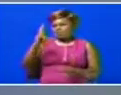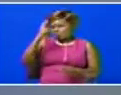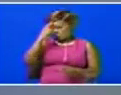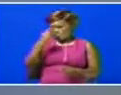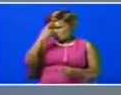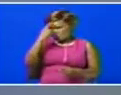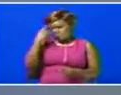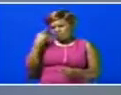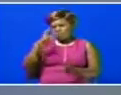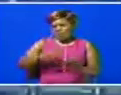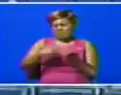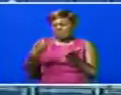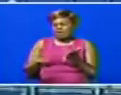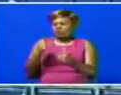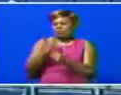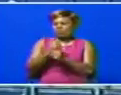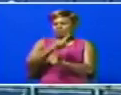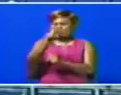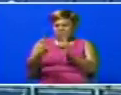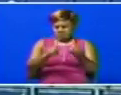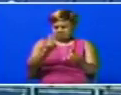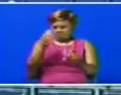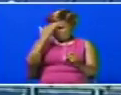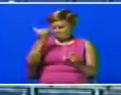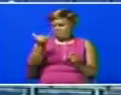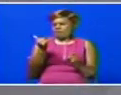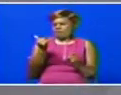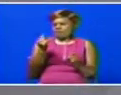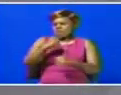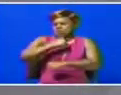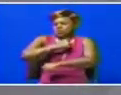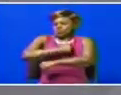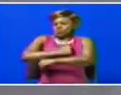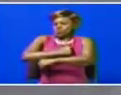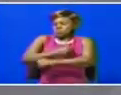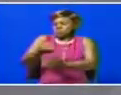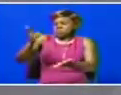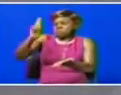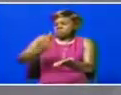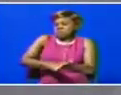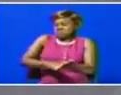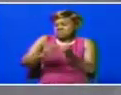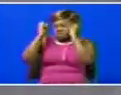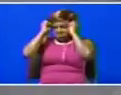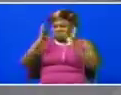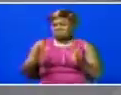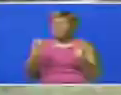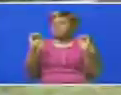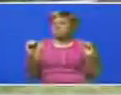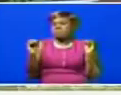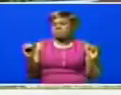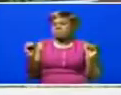Sub-County have failed to sit their papers after it turned out that the school never registered them for this year's